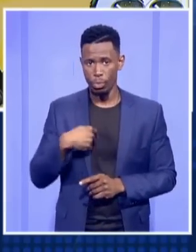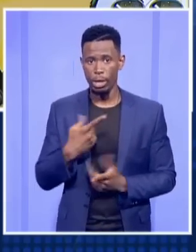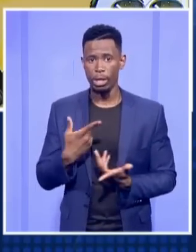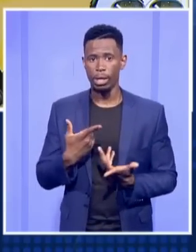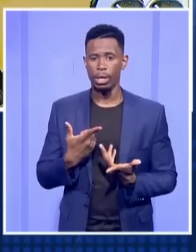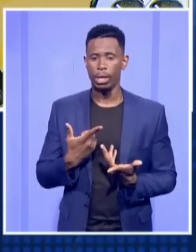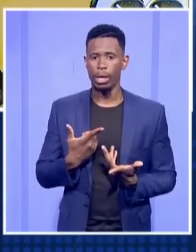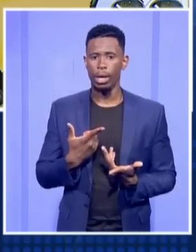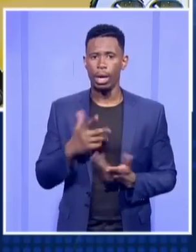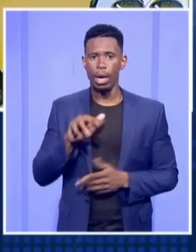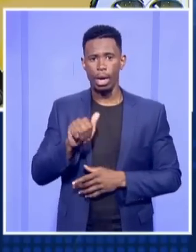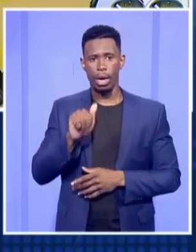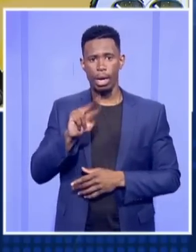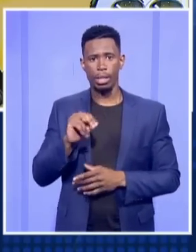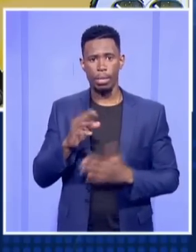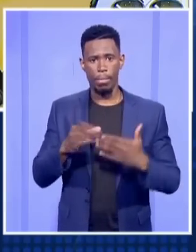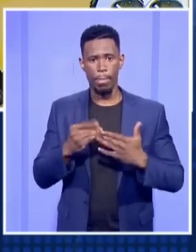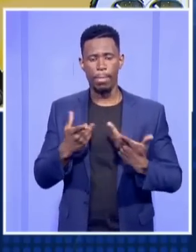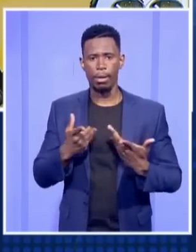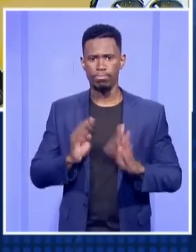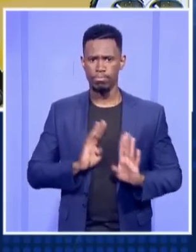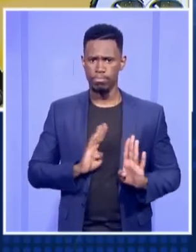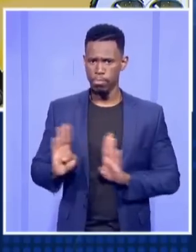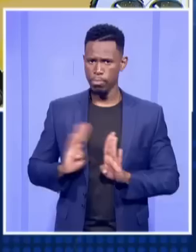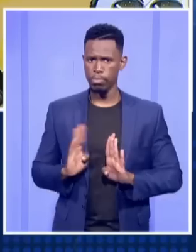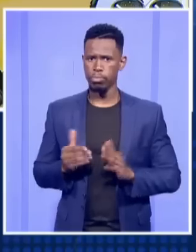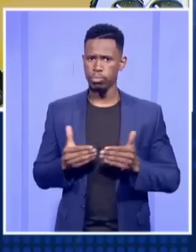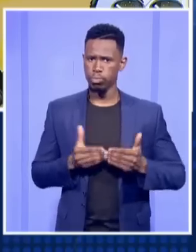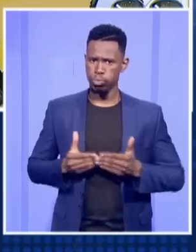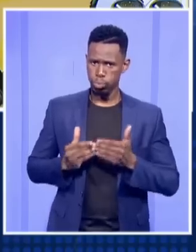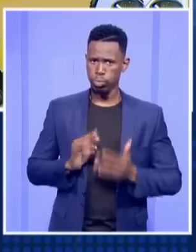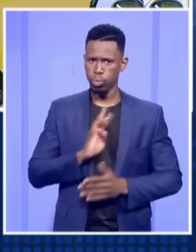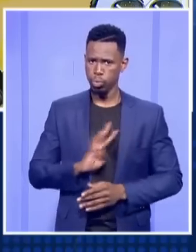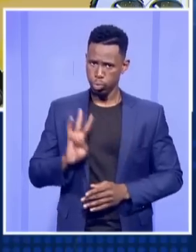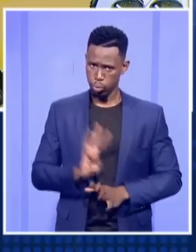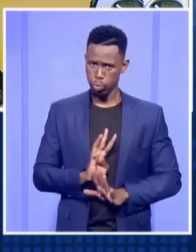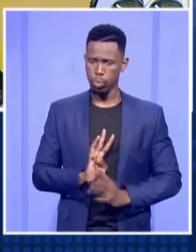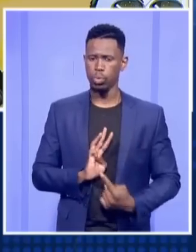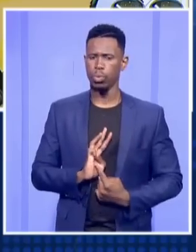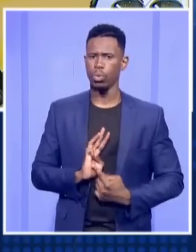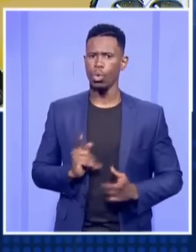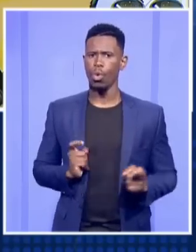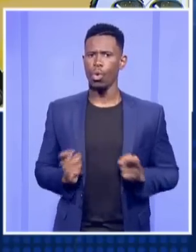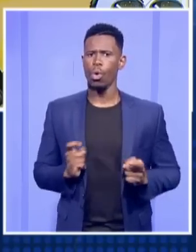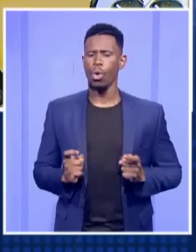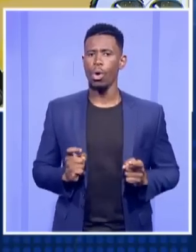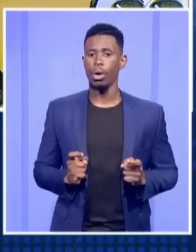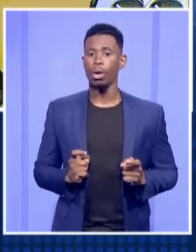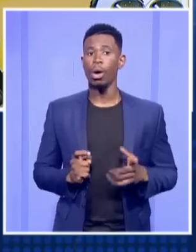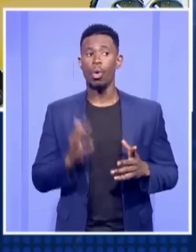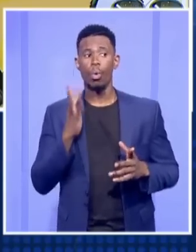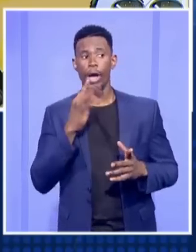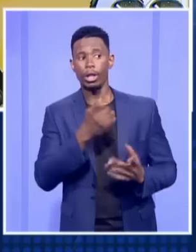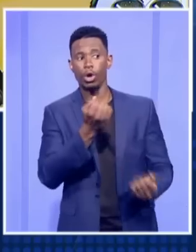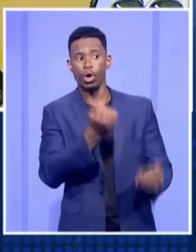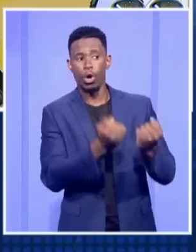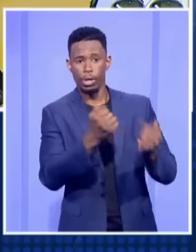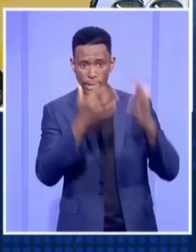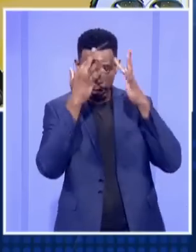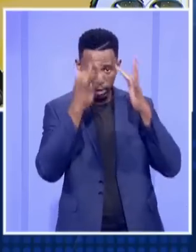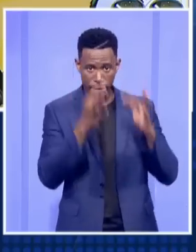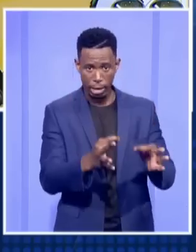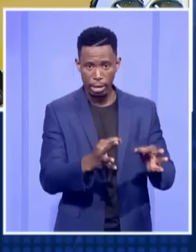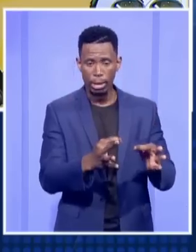disciplined members of the ANC, they will also act to accept the decisions of the courts.